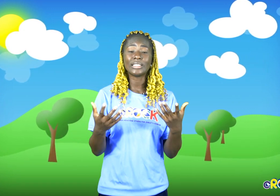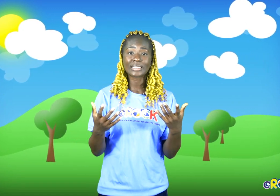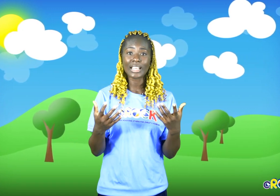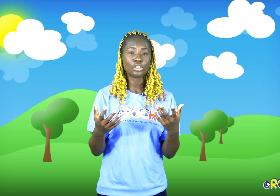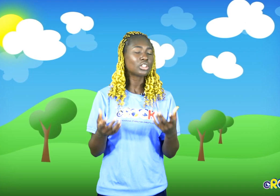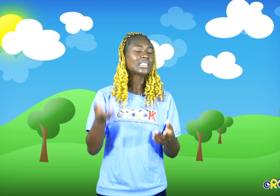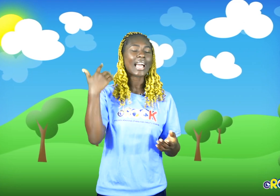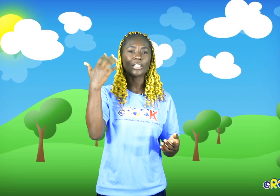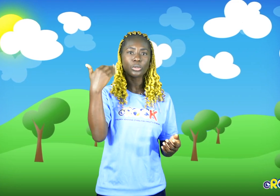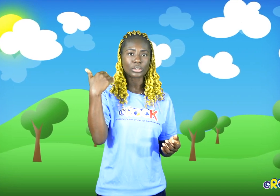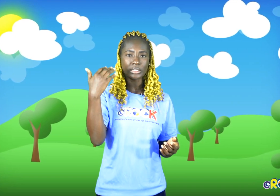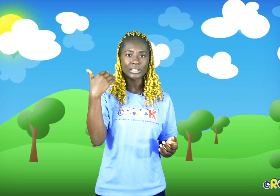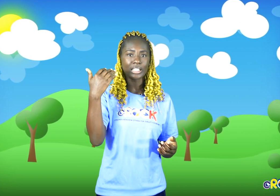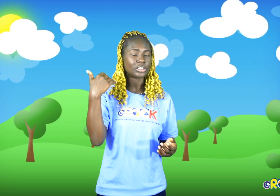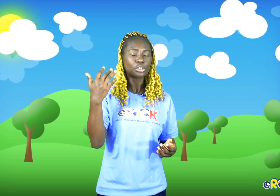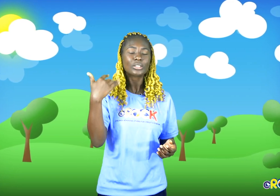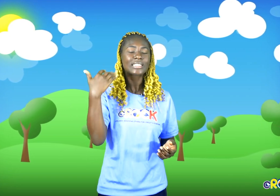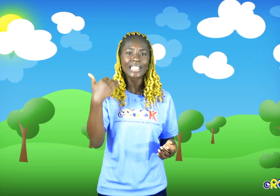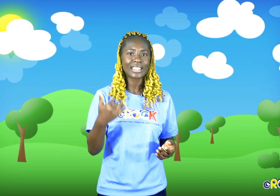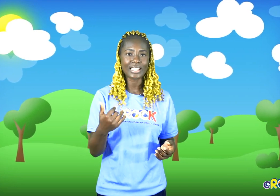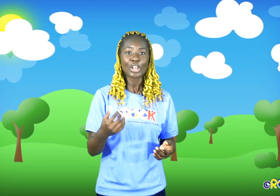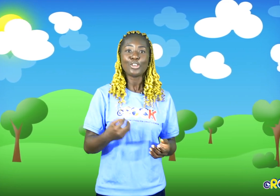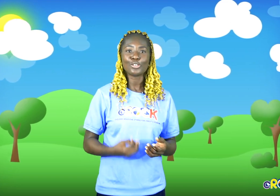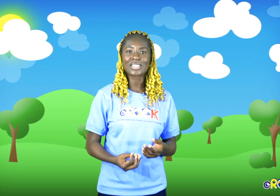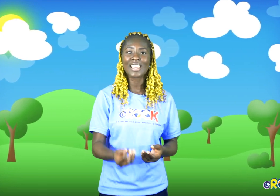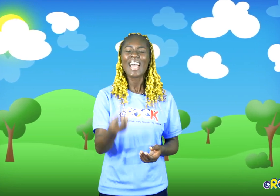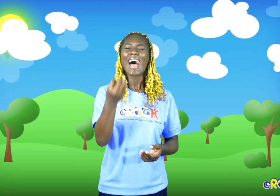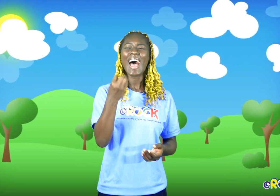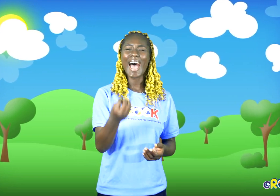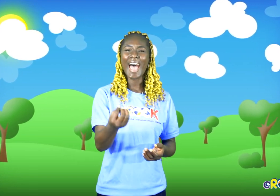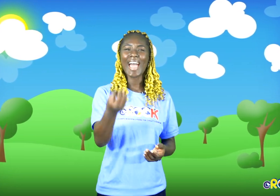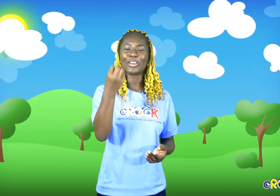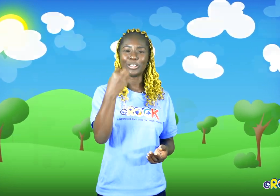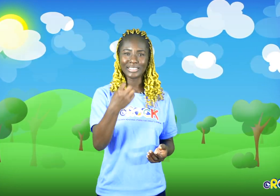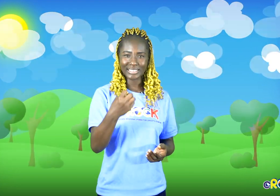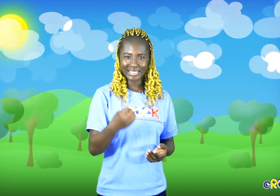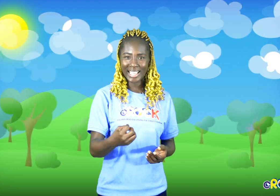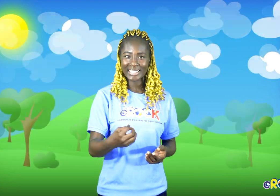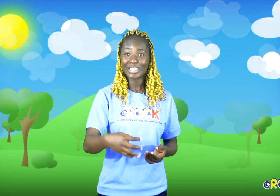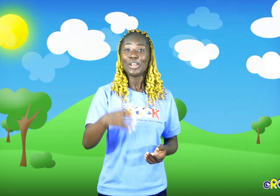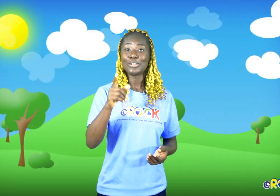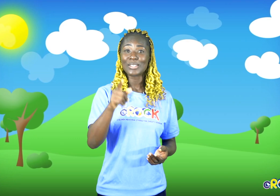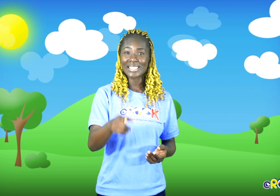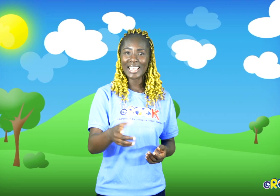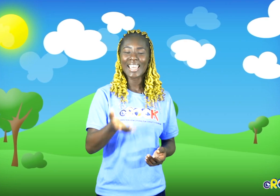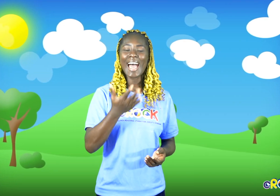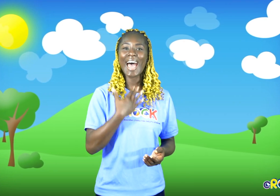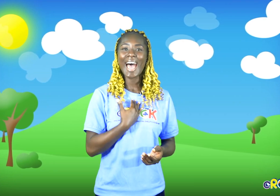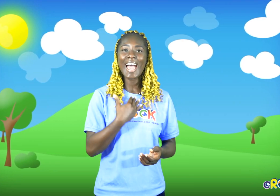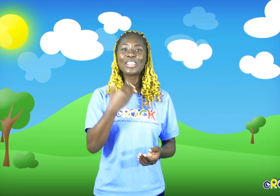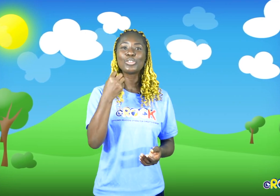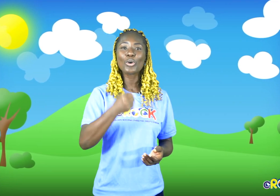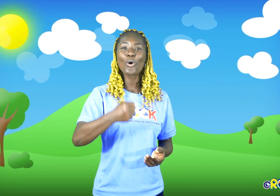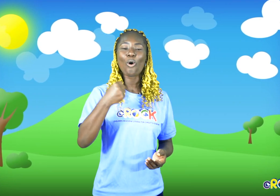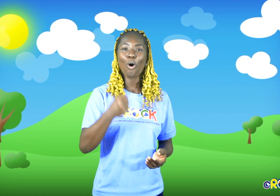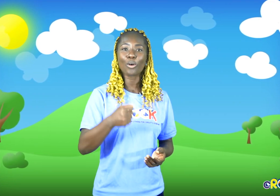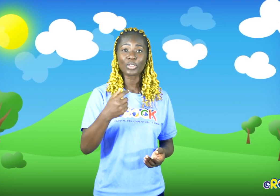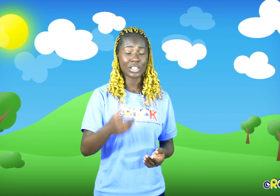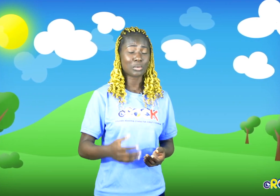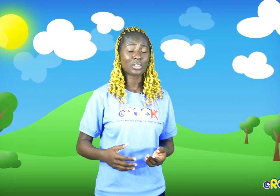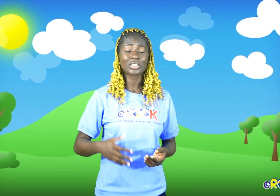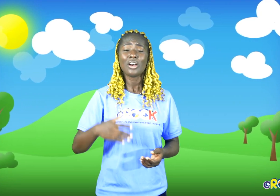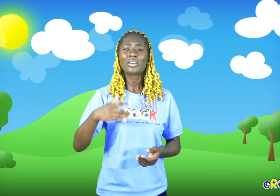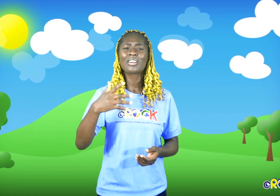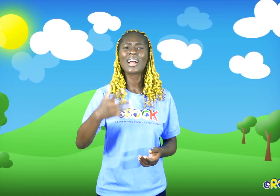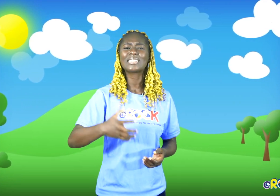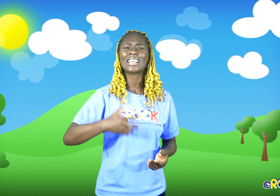you don't understand. You don't say, I don't understand. You don't say that. You say, I understand. You say, I know all